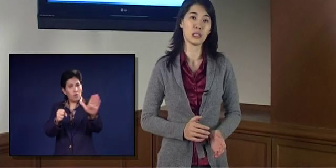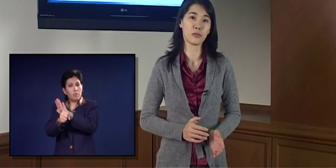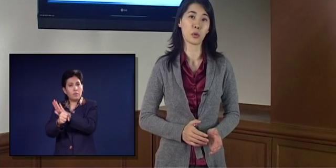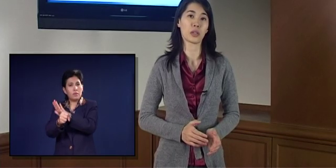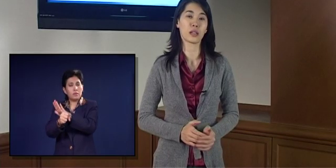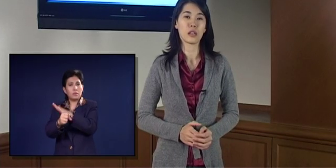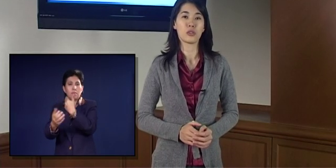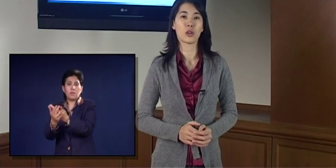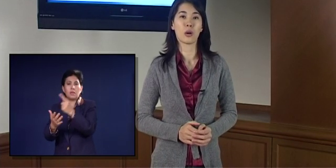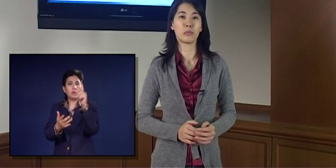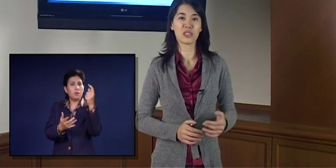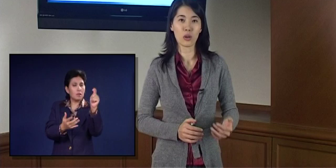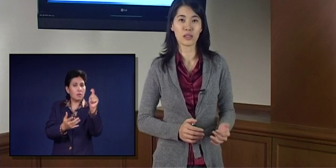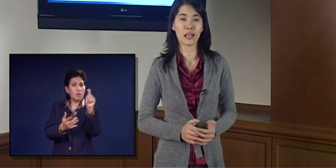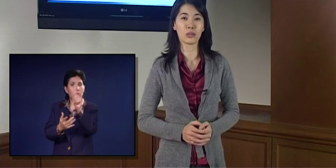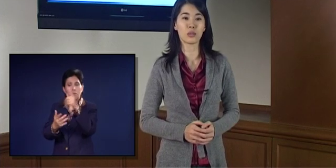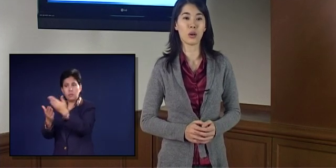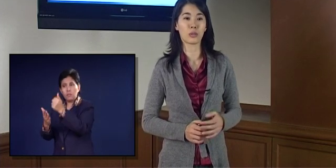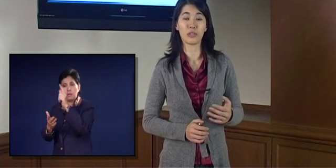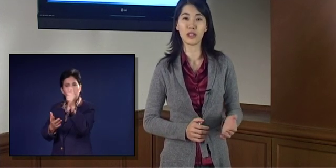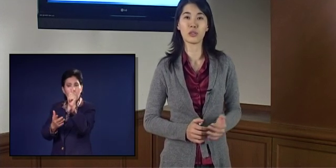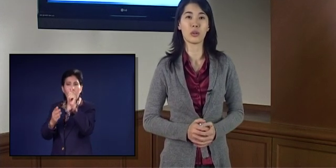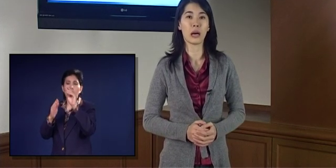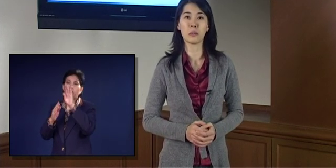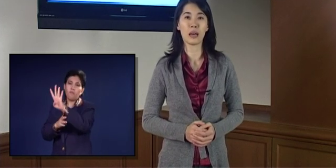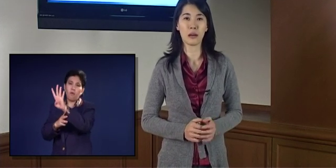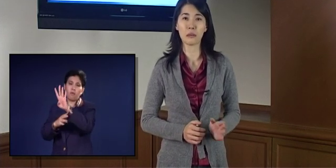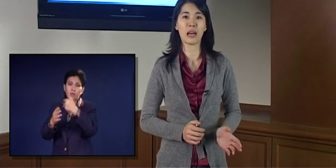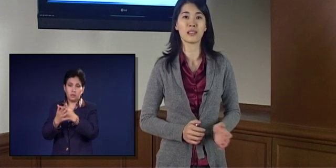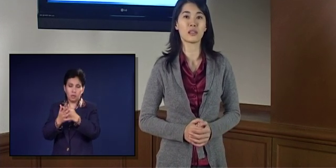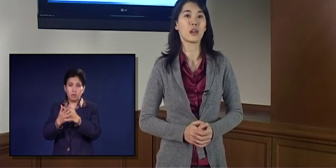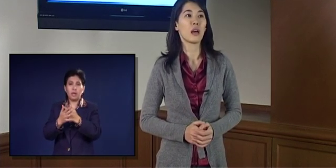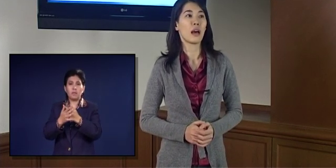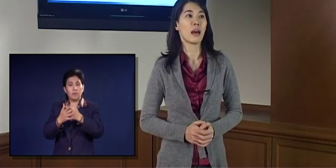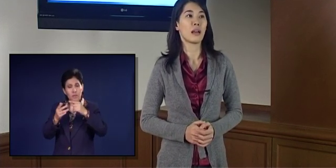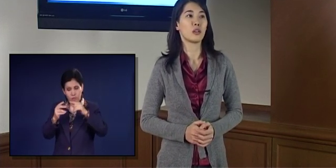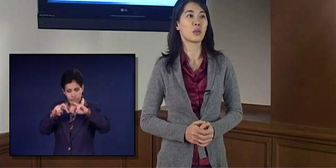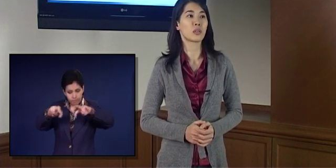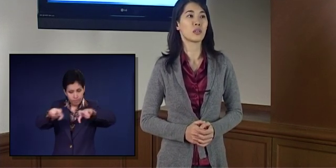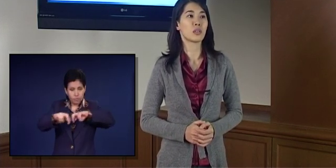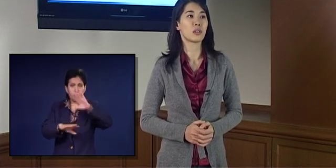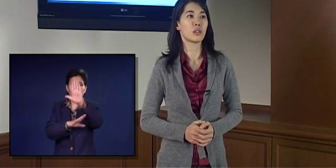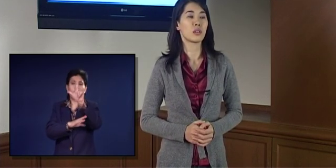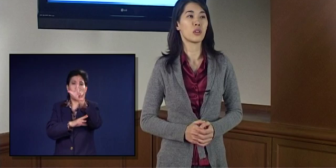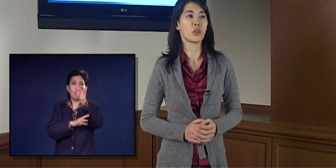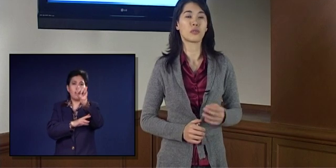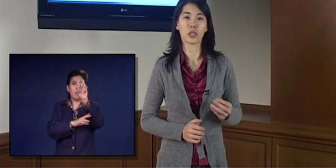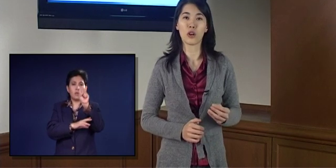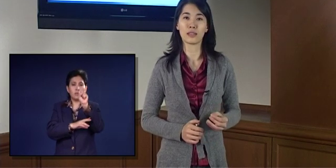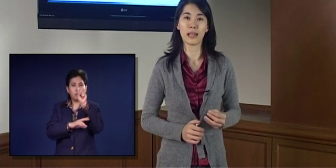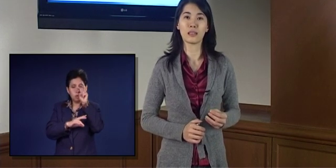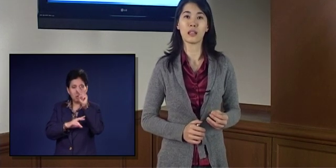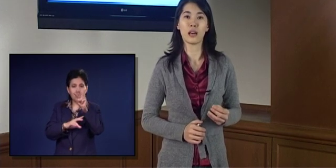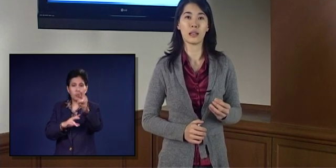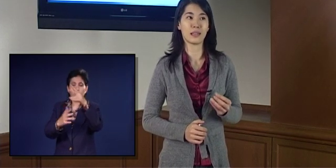your T4. So please consult or refer to your LMS and look for